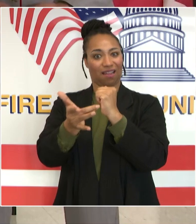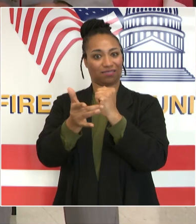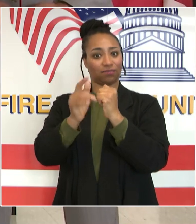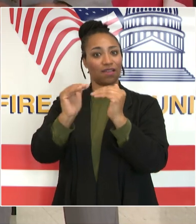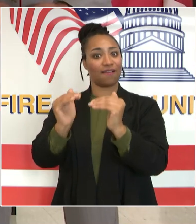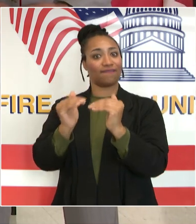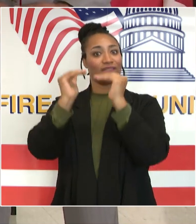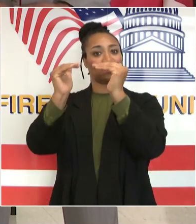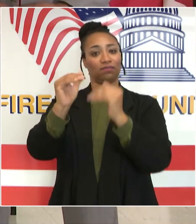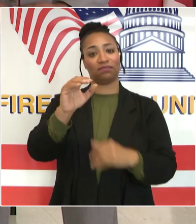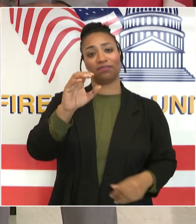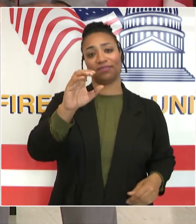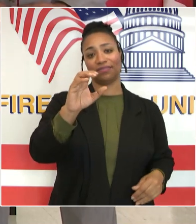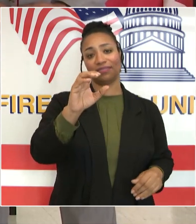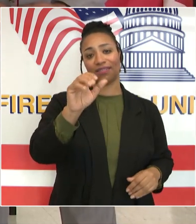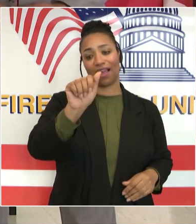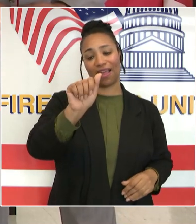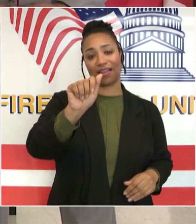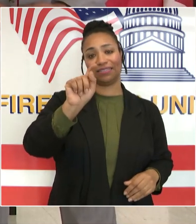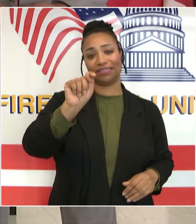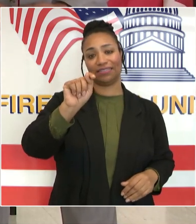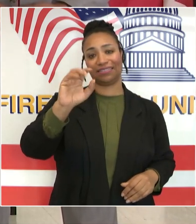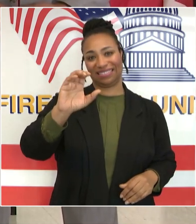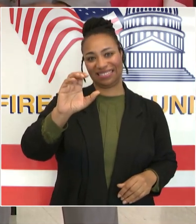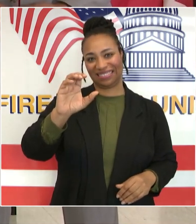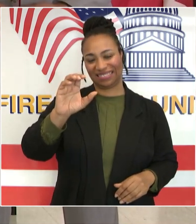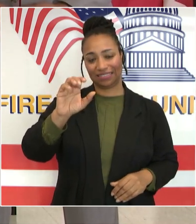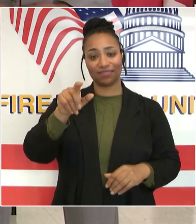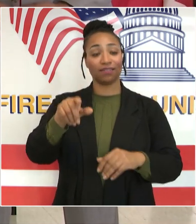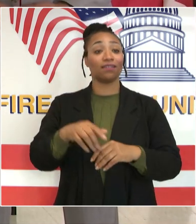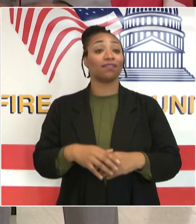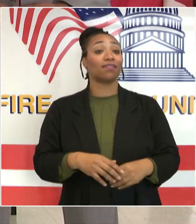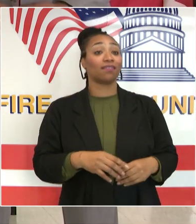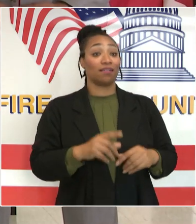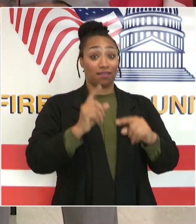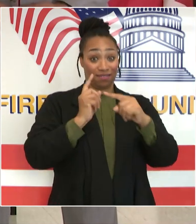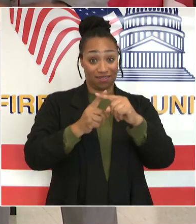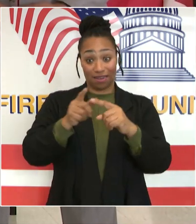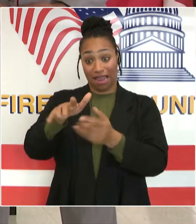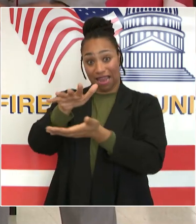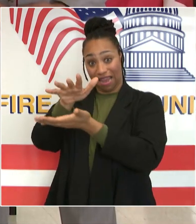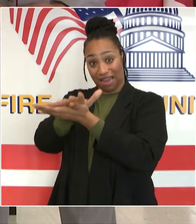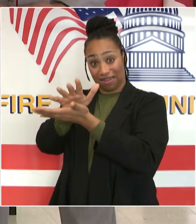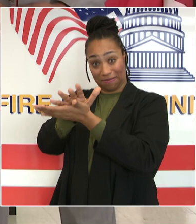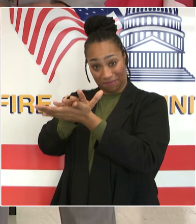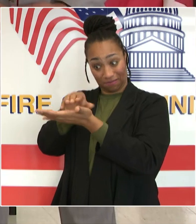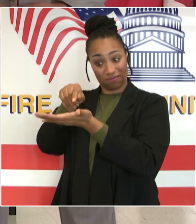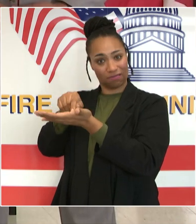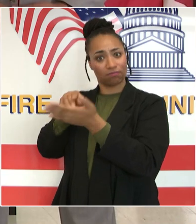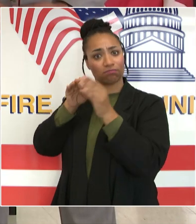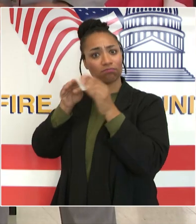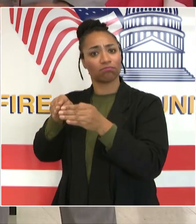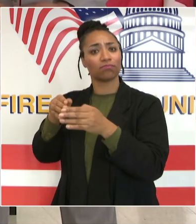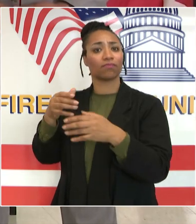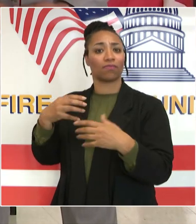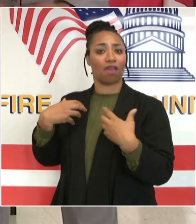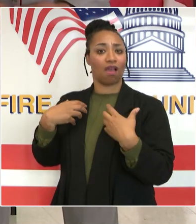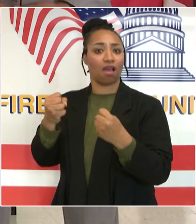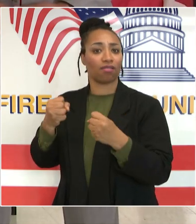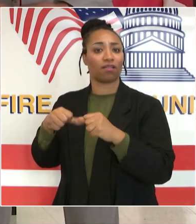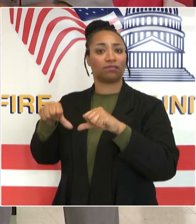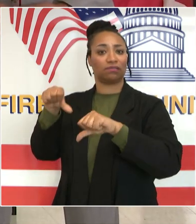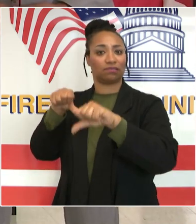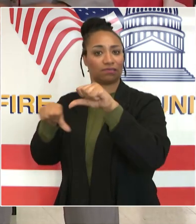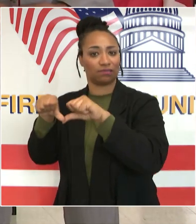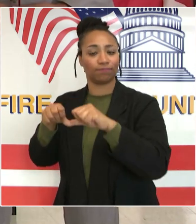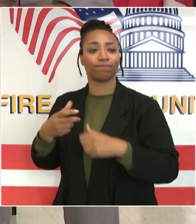Health Sciences at Calvin Coolidge High School. We have healthcare placements through our summer youth employment program. And